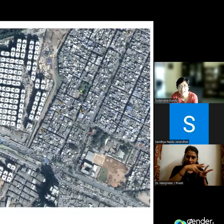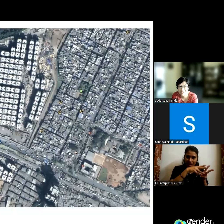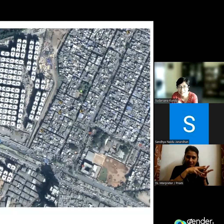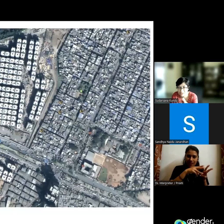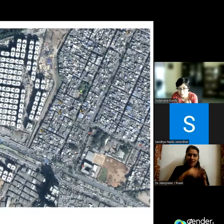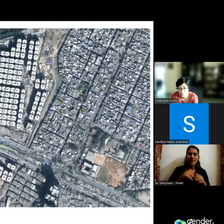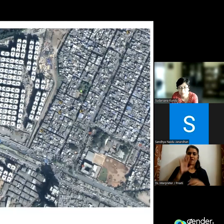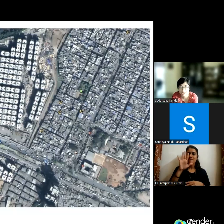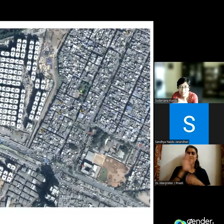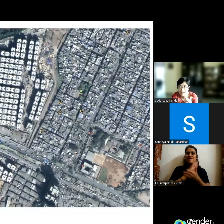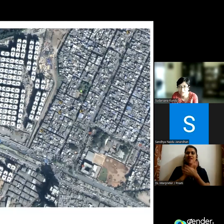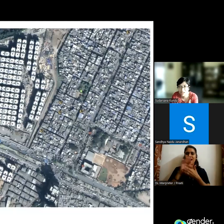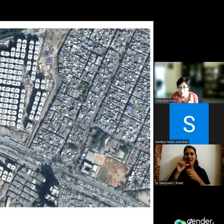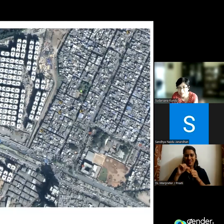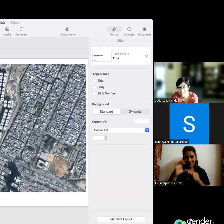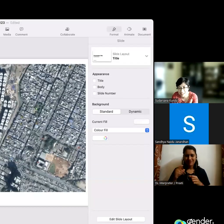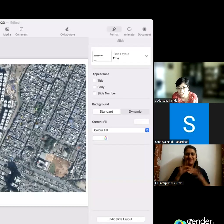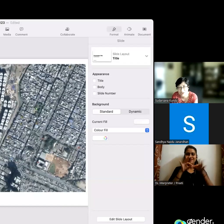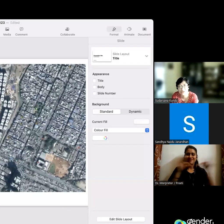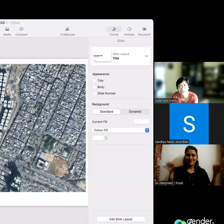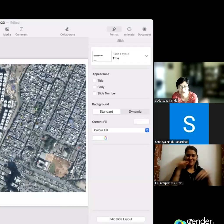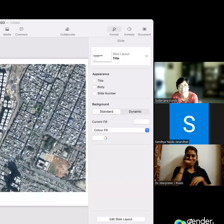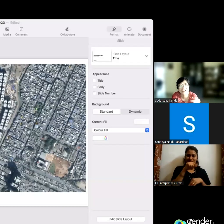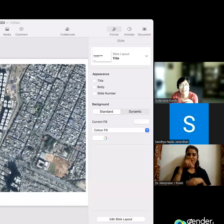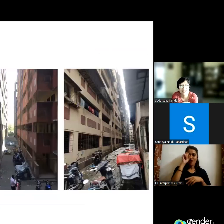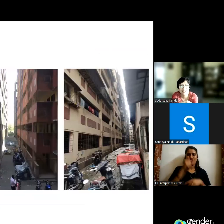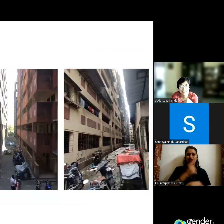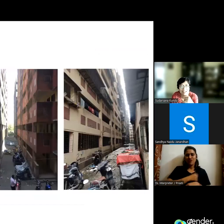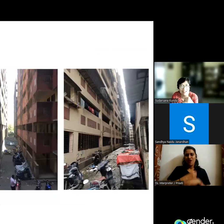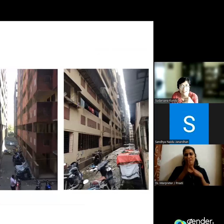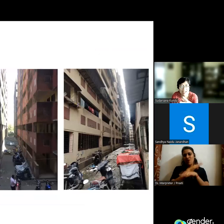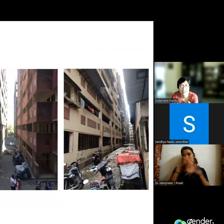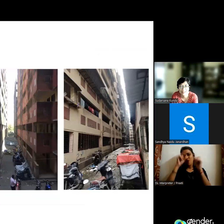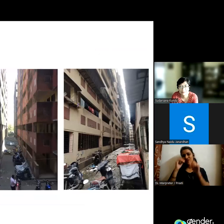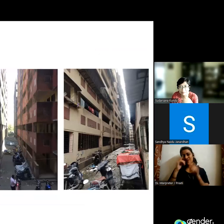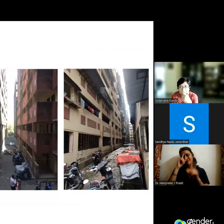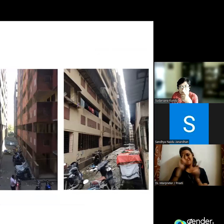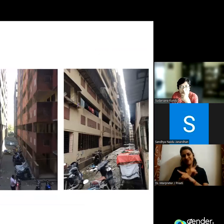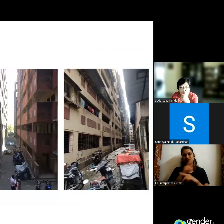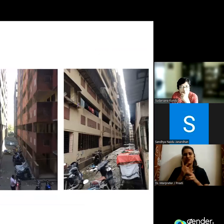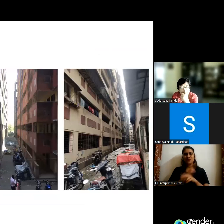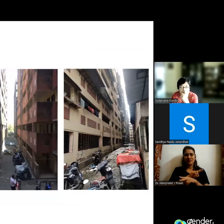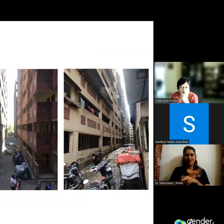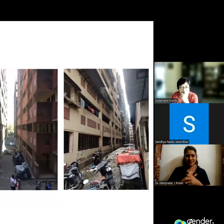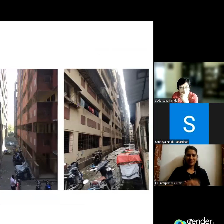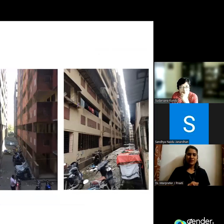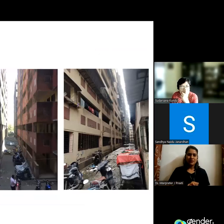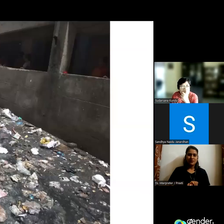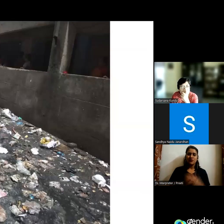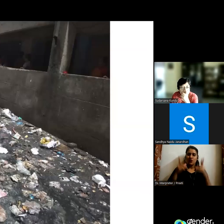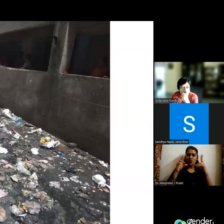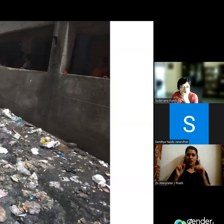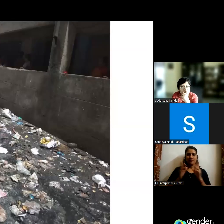to 8 people in each house, right? Sorry, yes. Yeah. So let me just go back to the visual again. Hold on. So did it